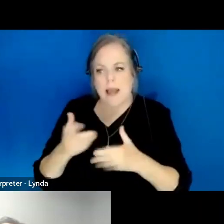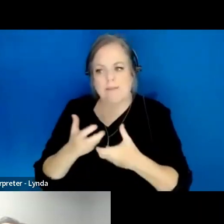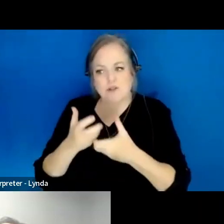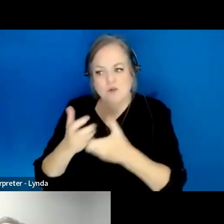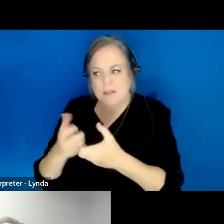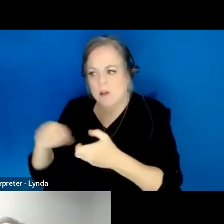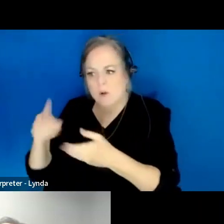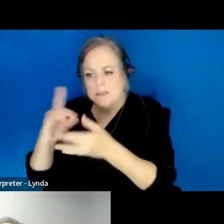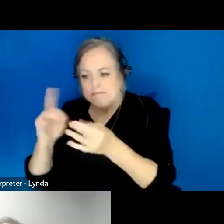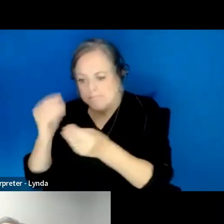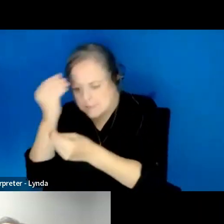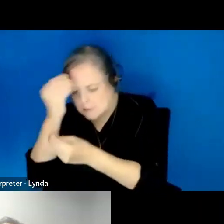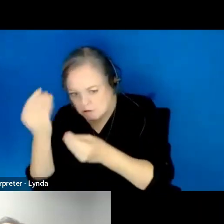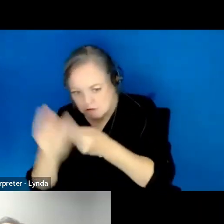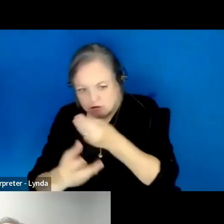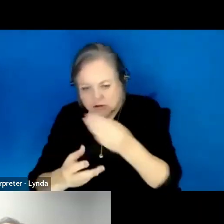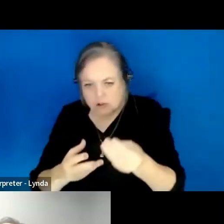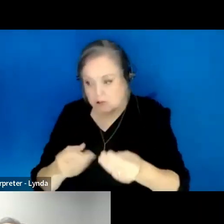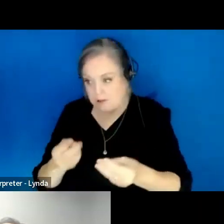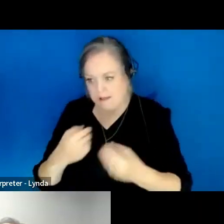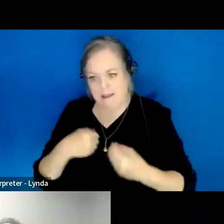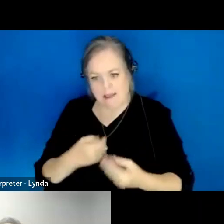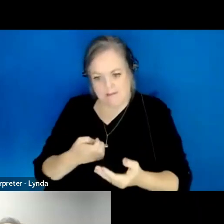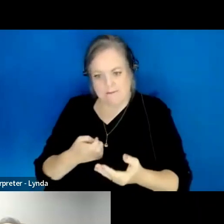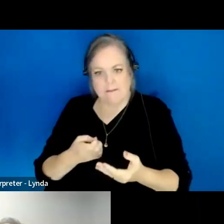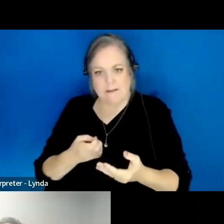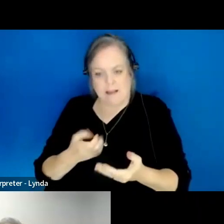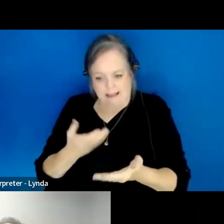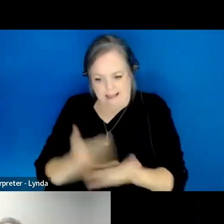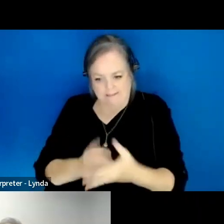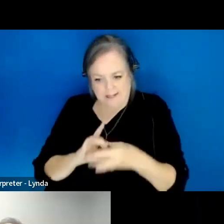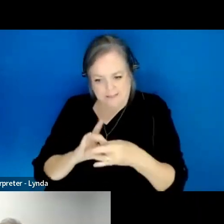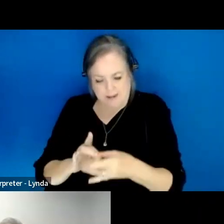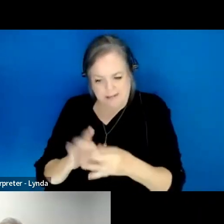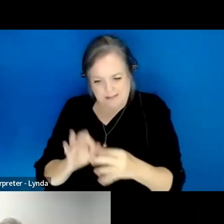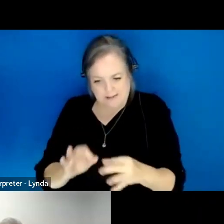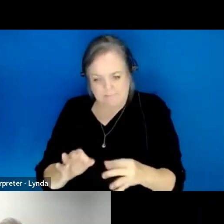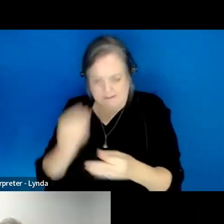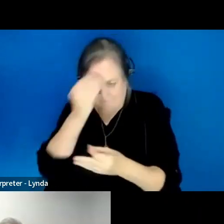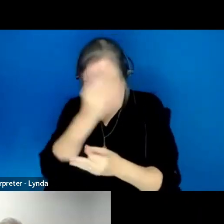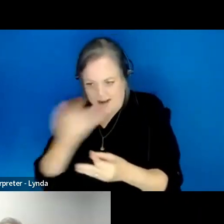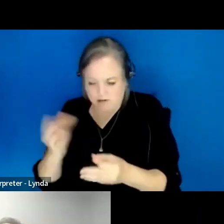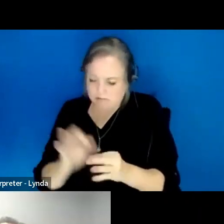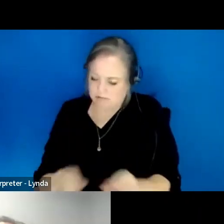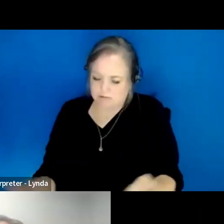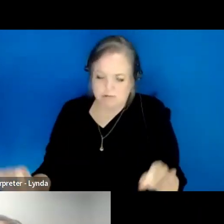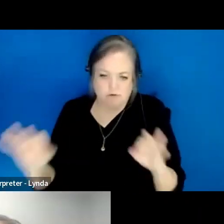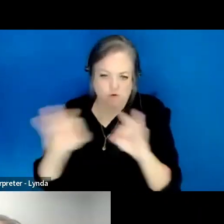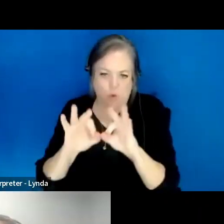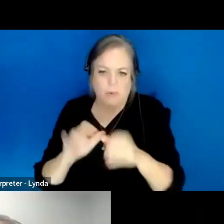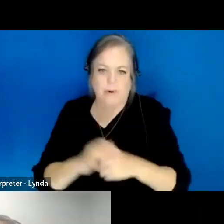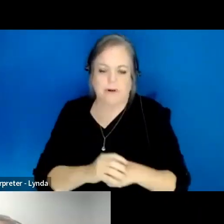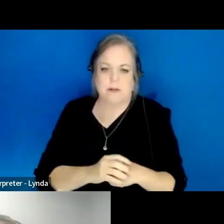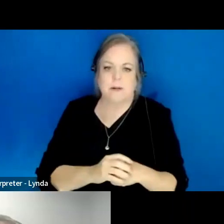with really evidence-based information is critical. One thing that